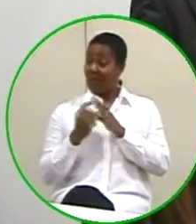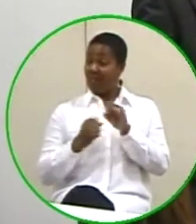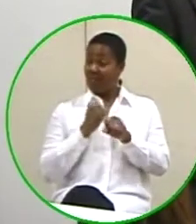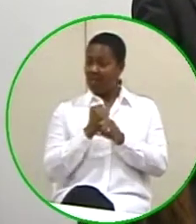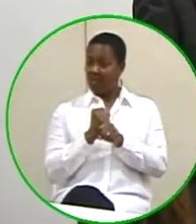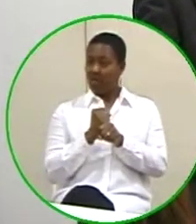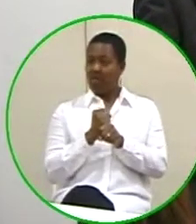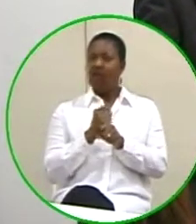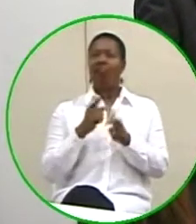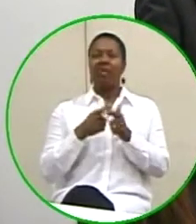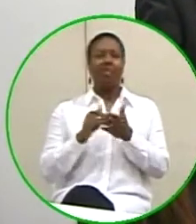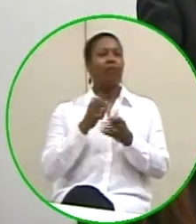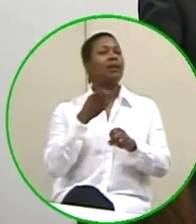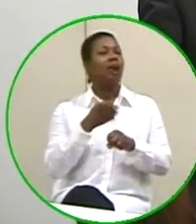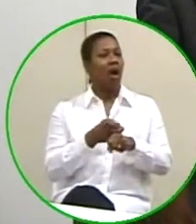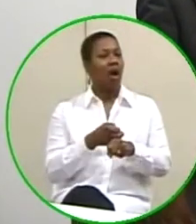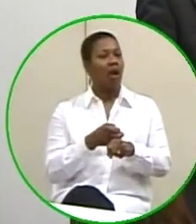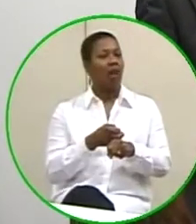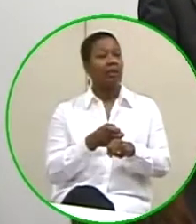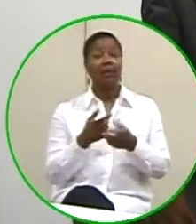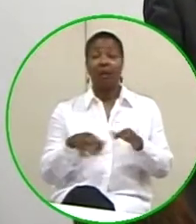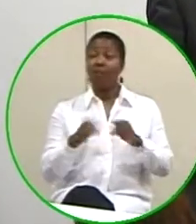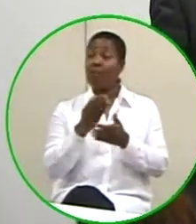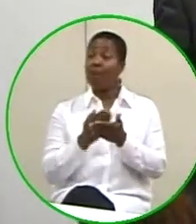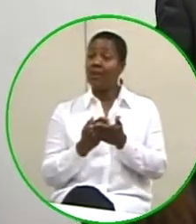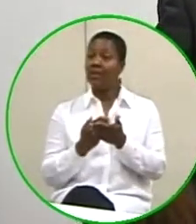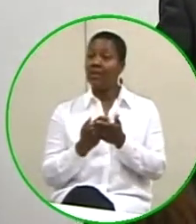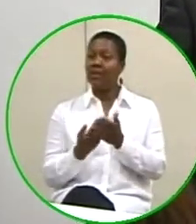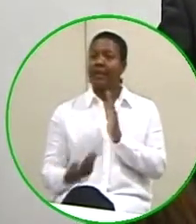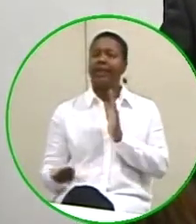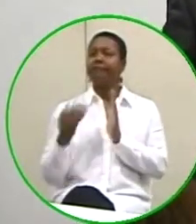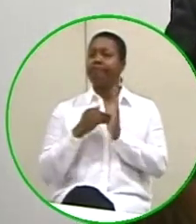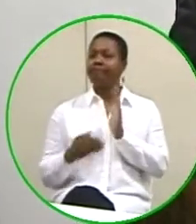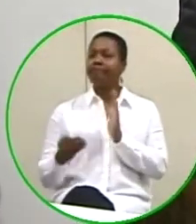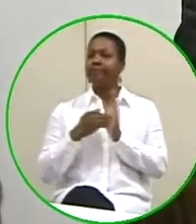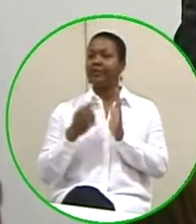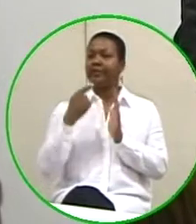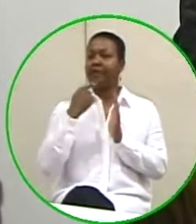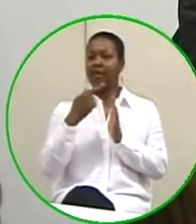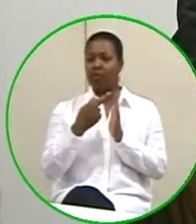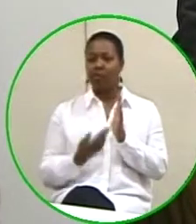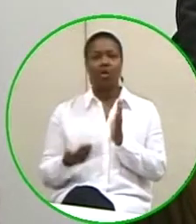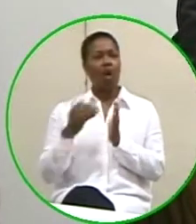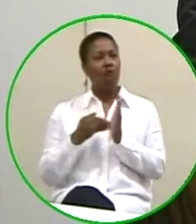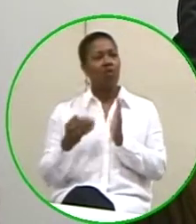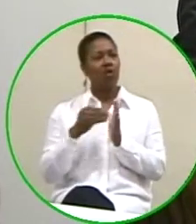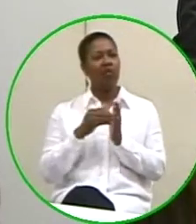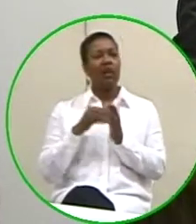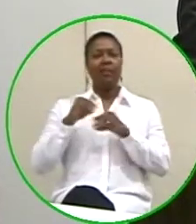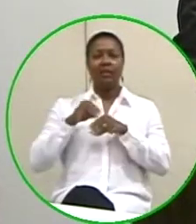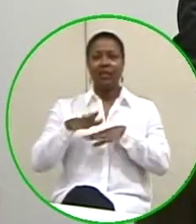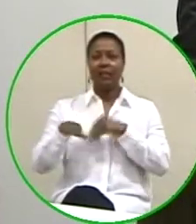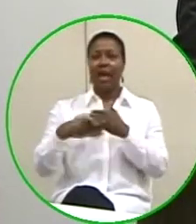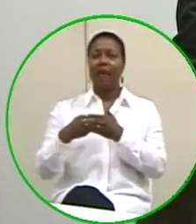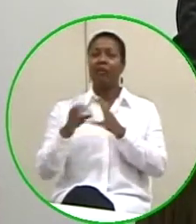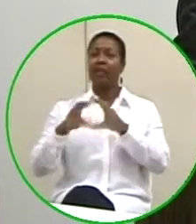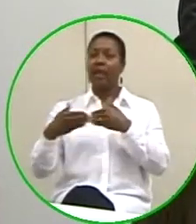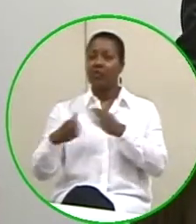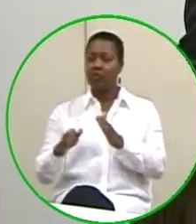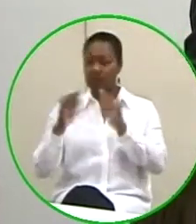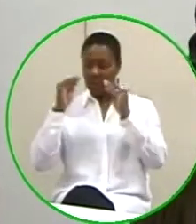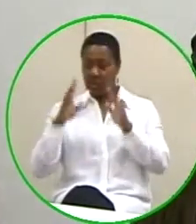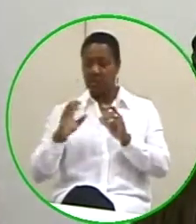one of the critical elements is restating the rules, sending them out into classrooms where the teachers have agreed to